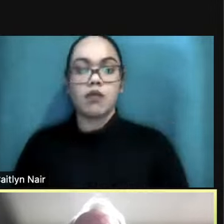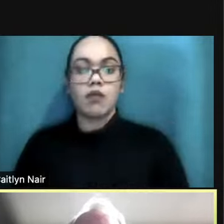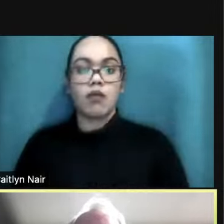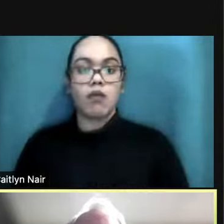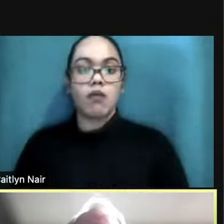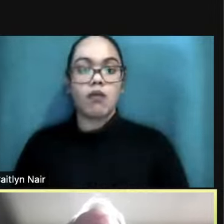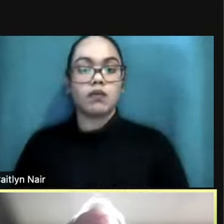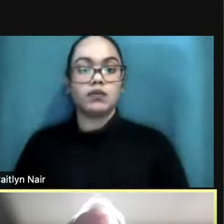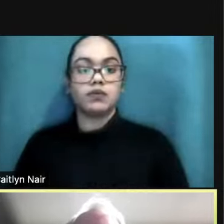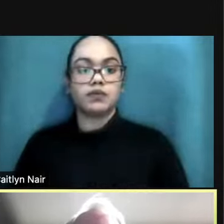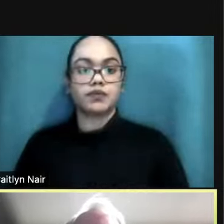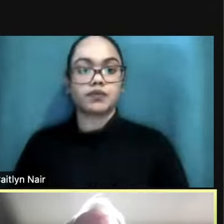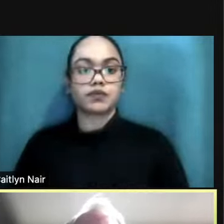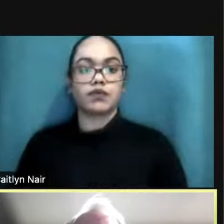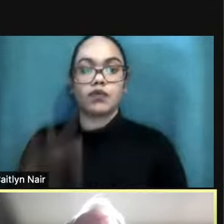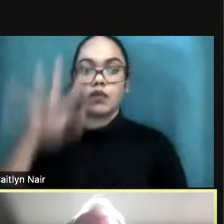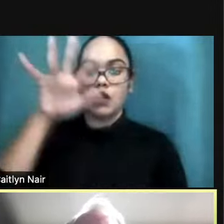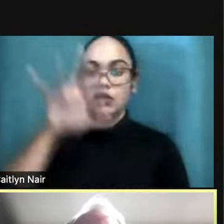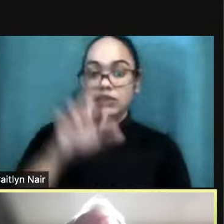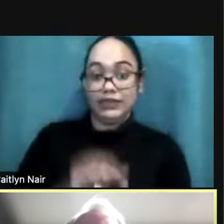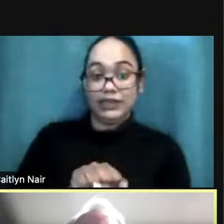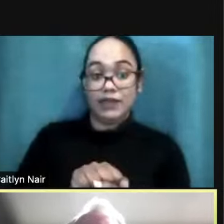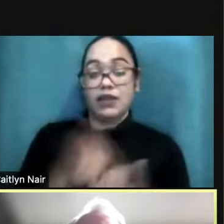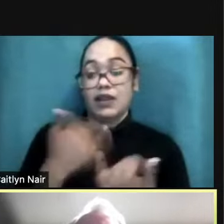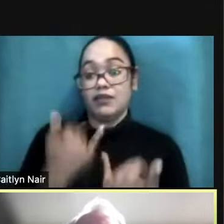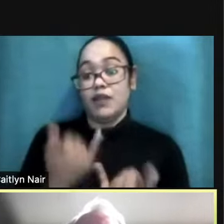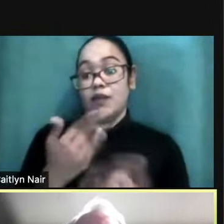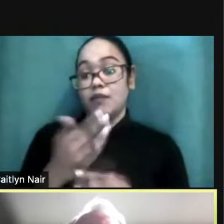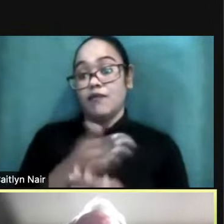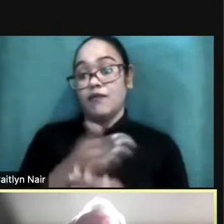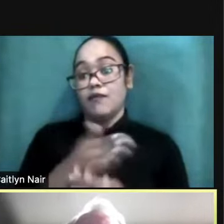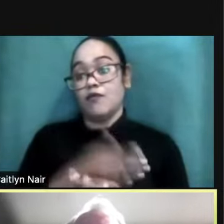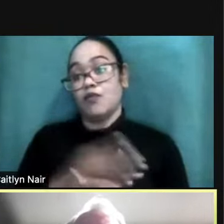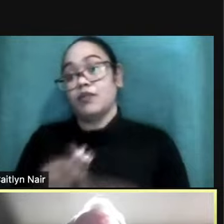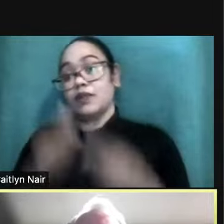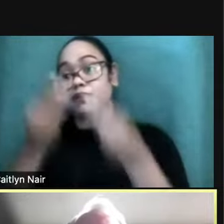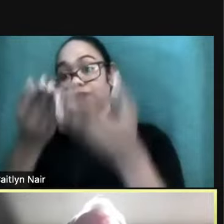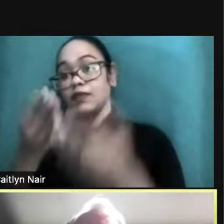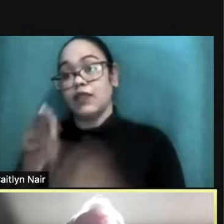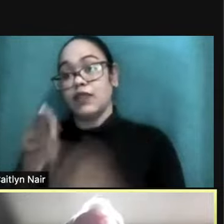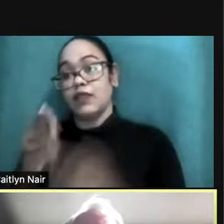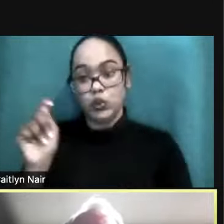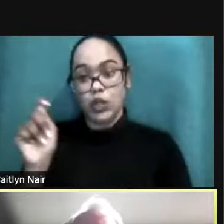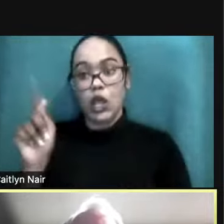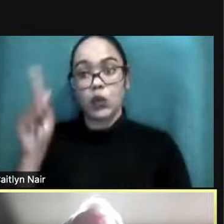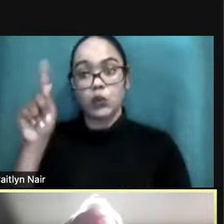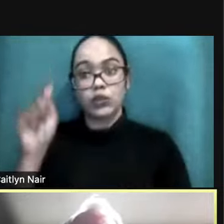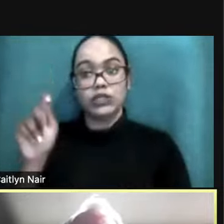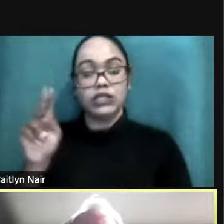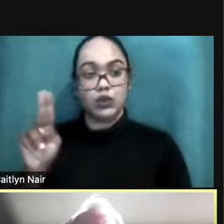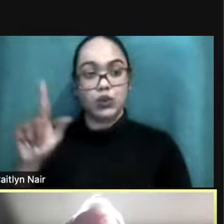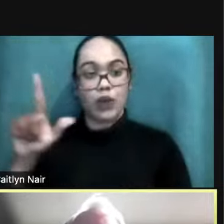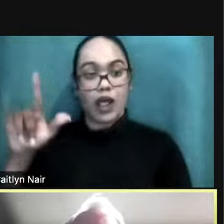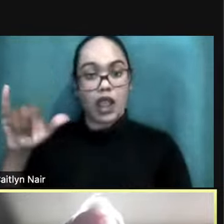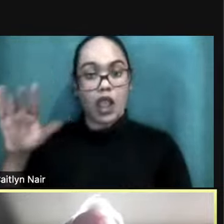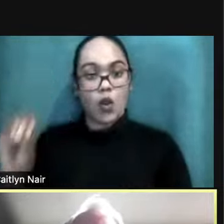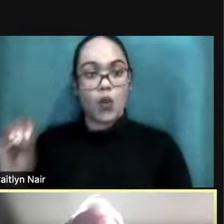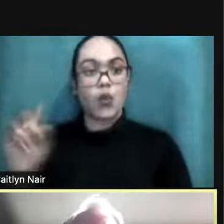So just to summarize before I hand back to Tullio, there's now lots of different strands